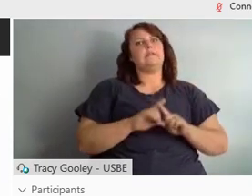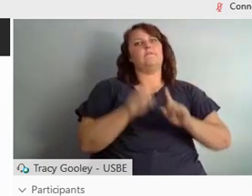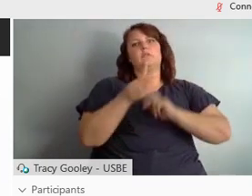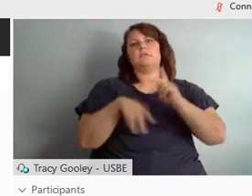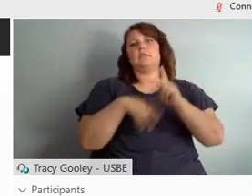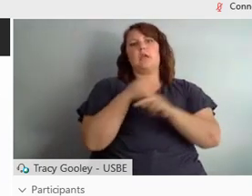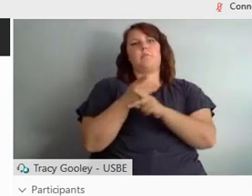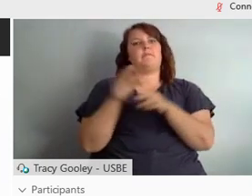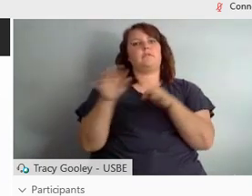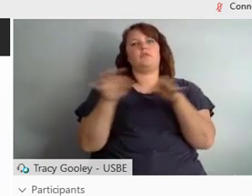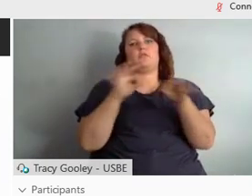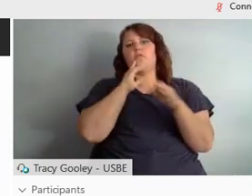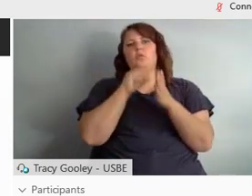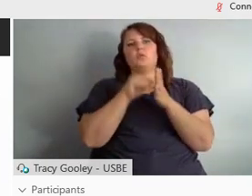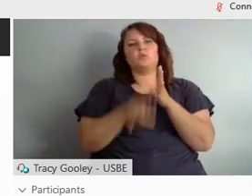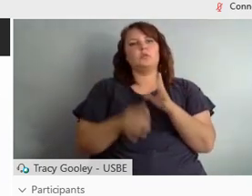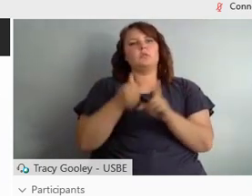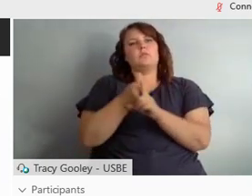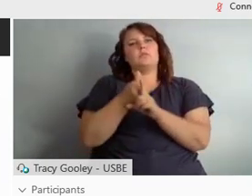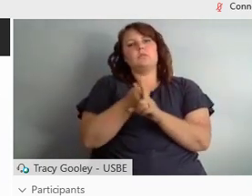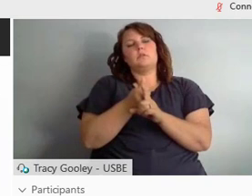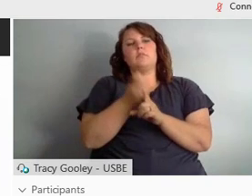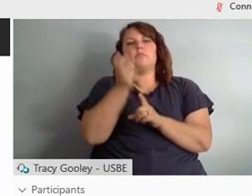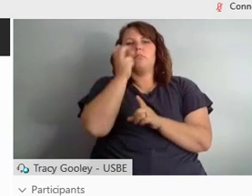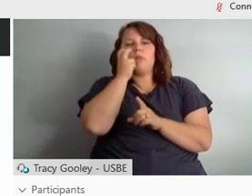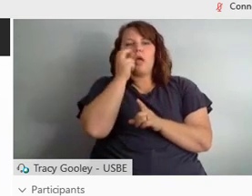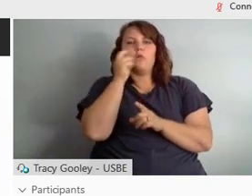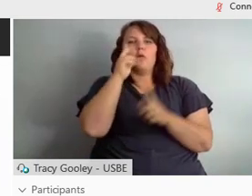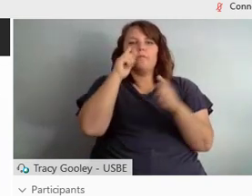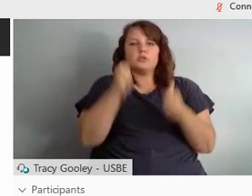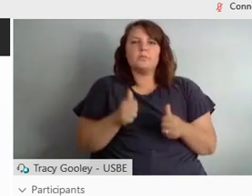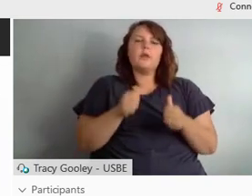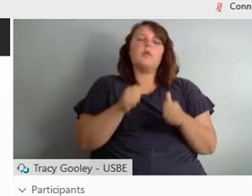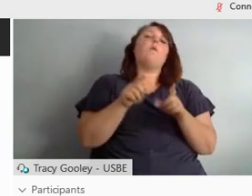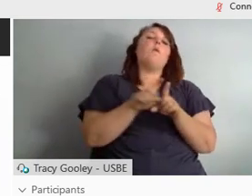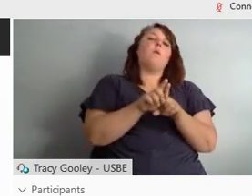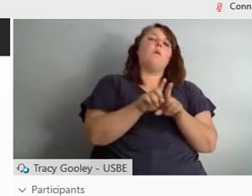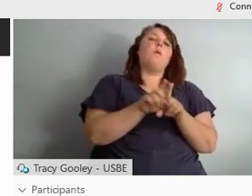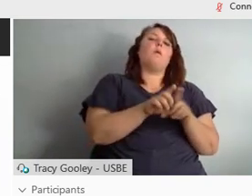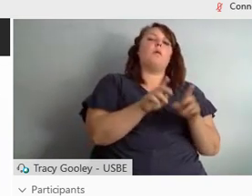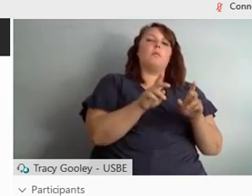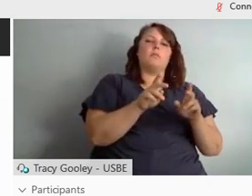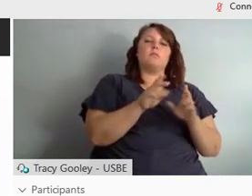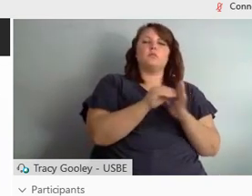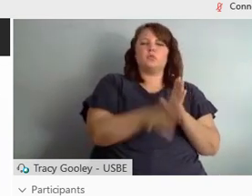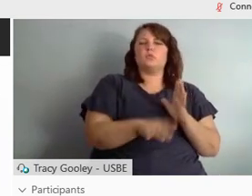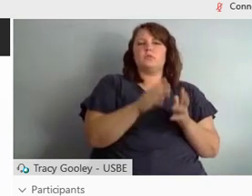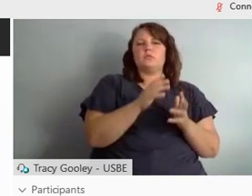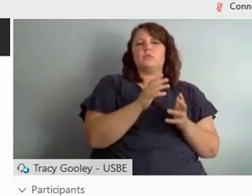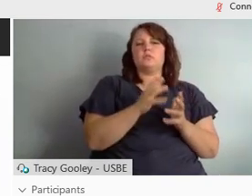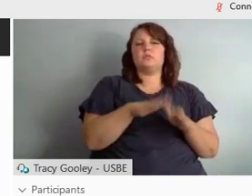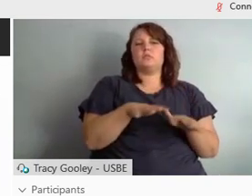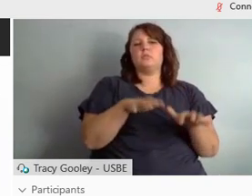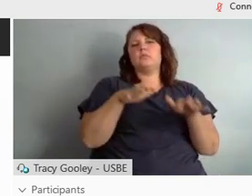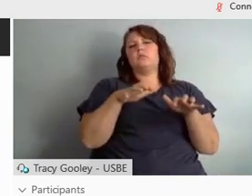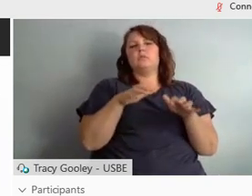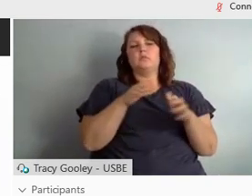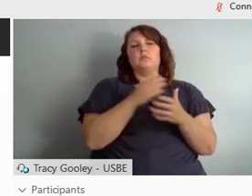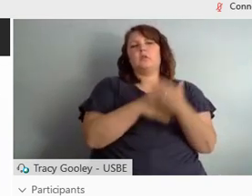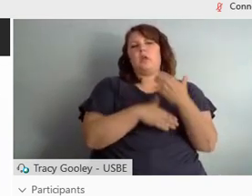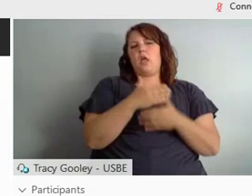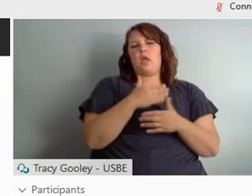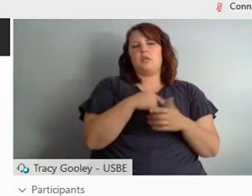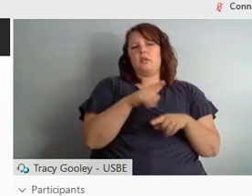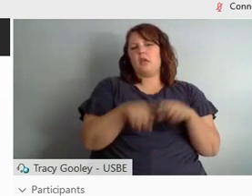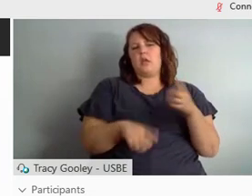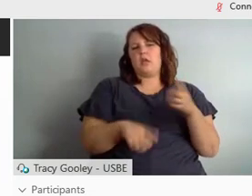of instructions for students who are blind or visually impaired, and then for our students who are orthopedically impaired. And then